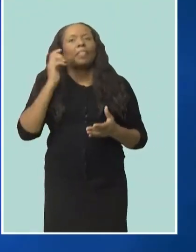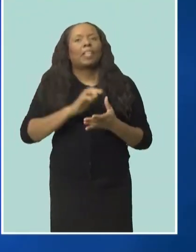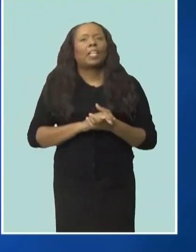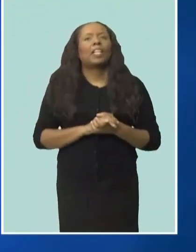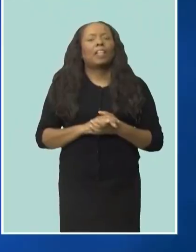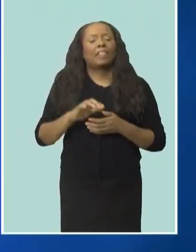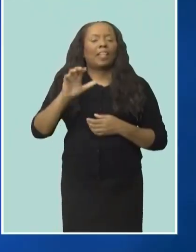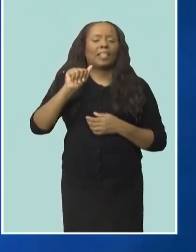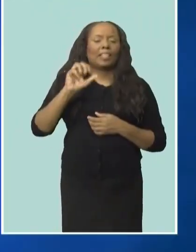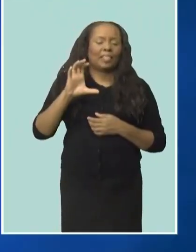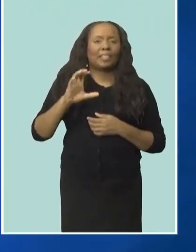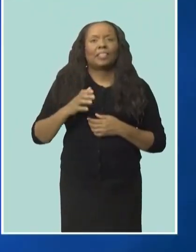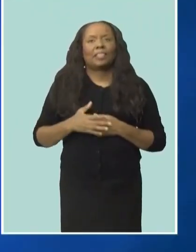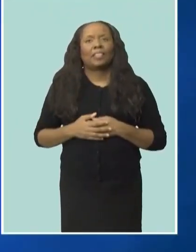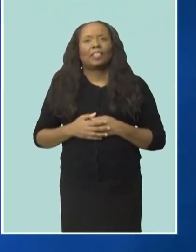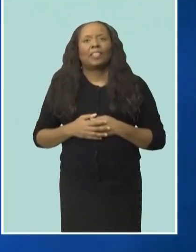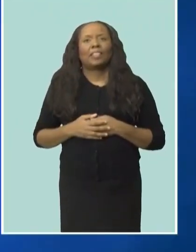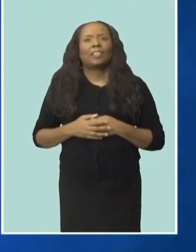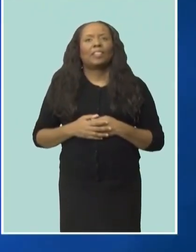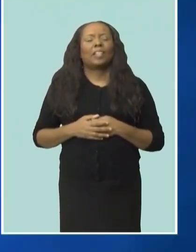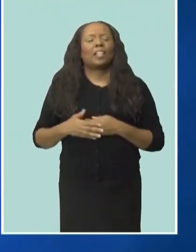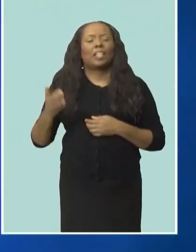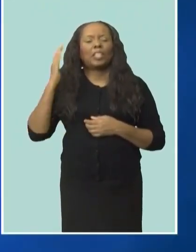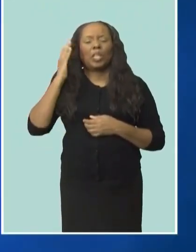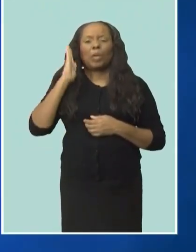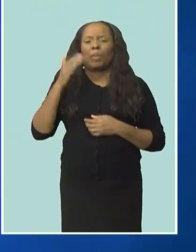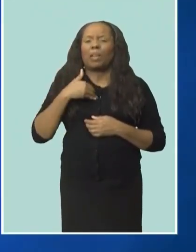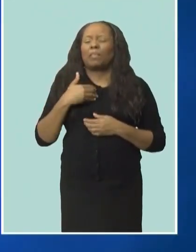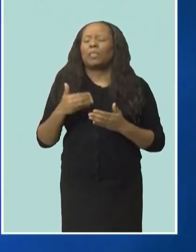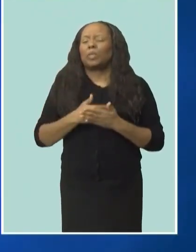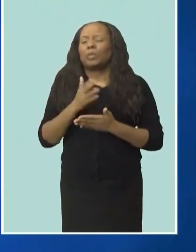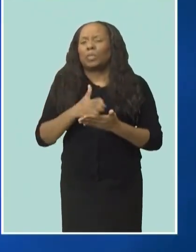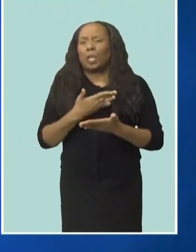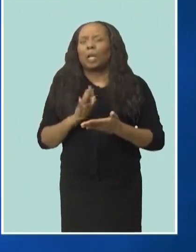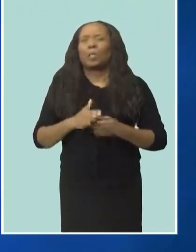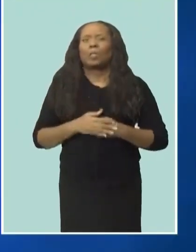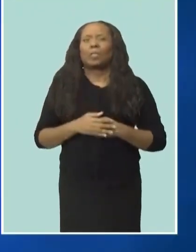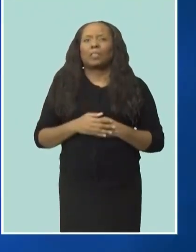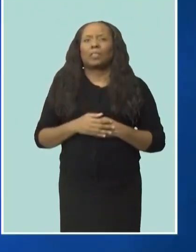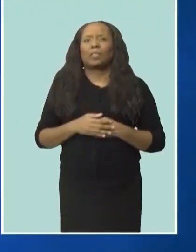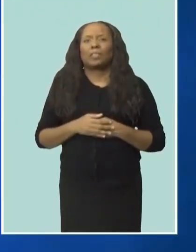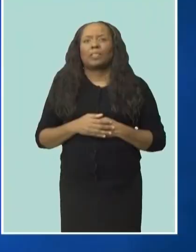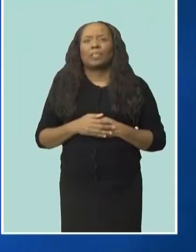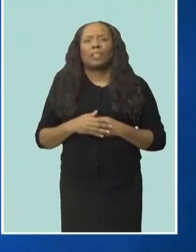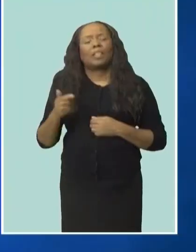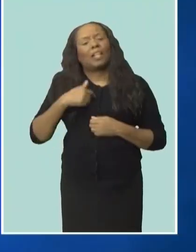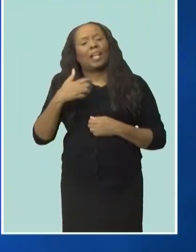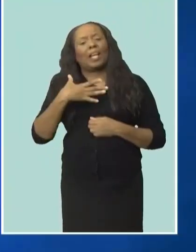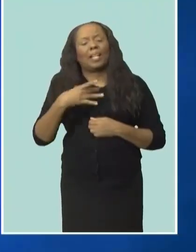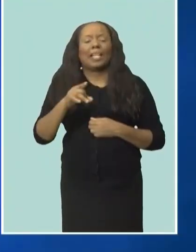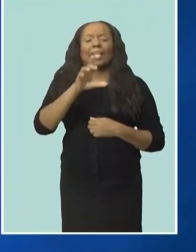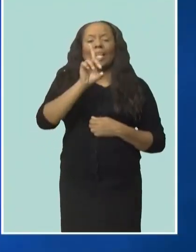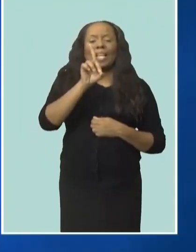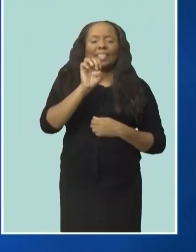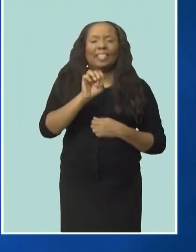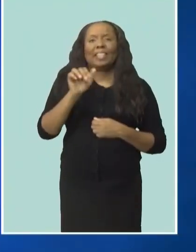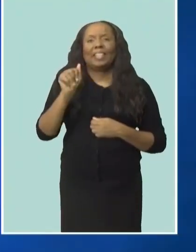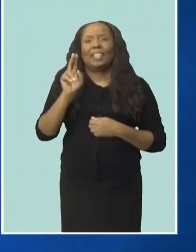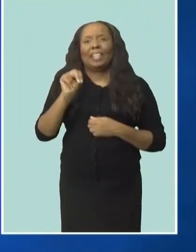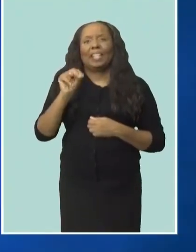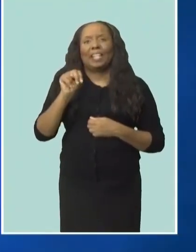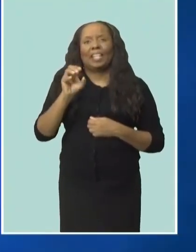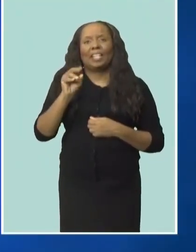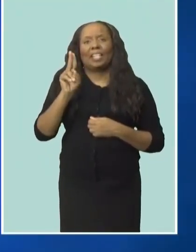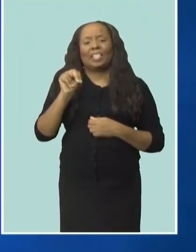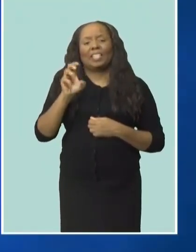my uncle here say, but I know he come up with something new, so you go watch him. For the announcer, I like that song. It's a true song. Yeah,